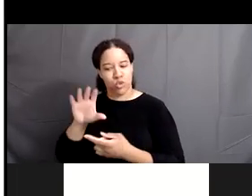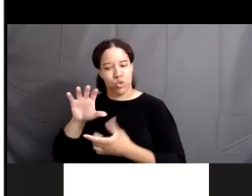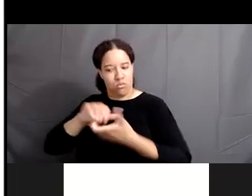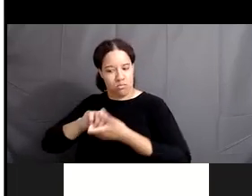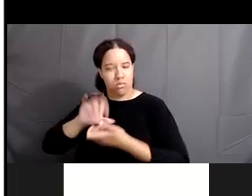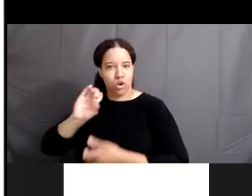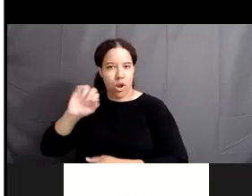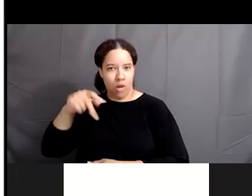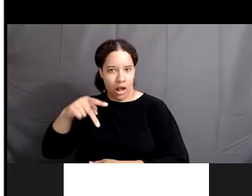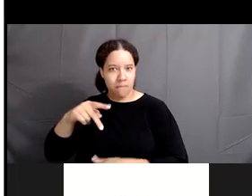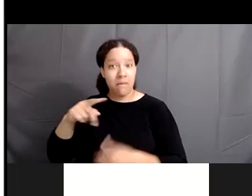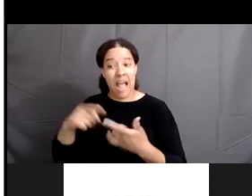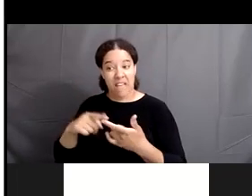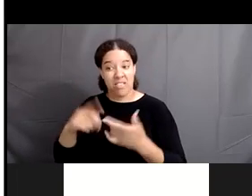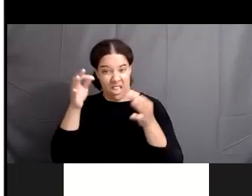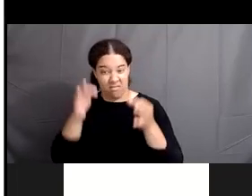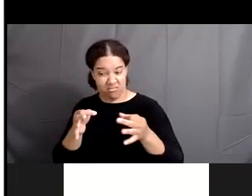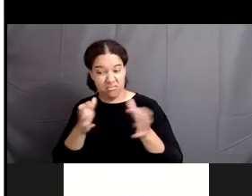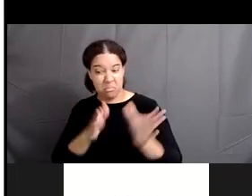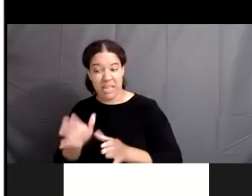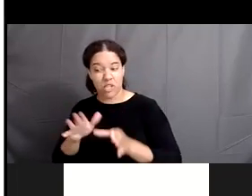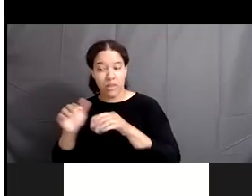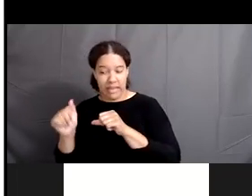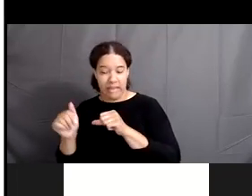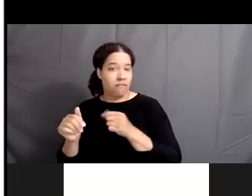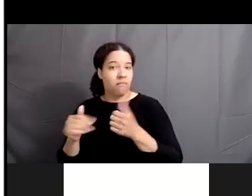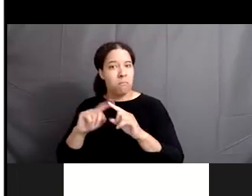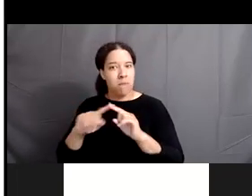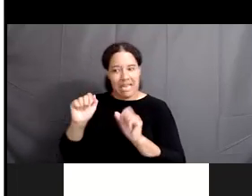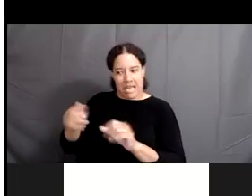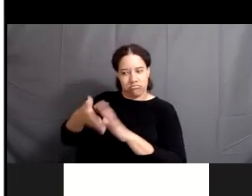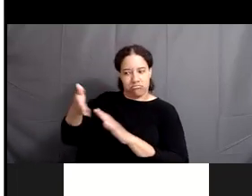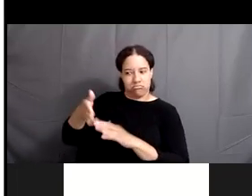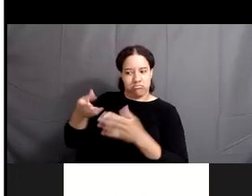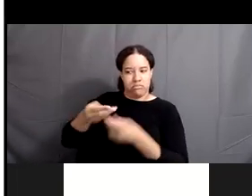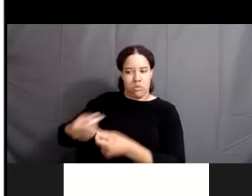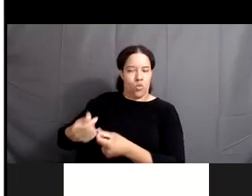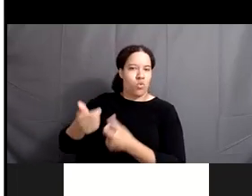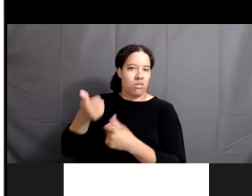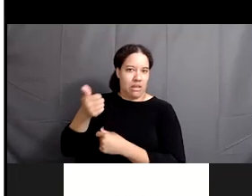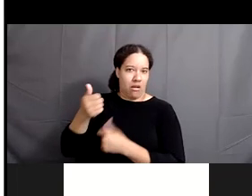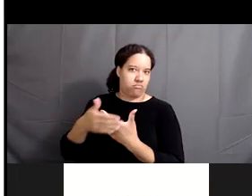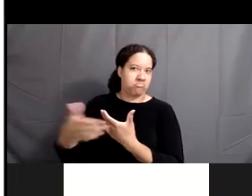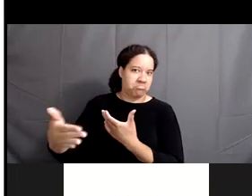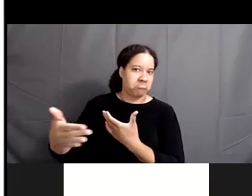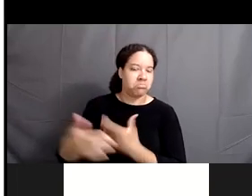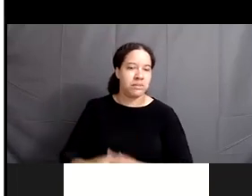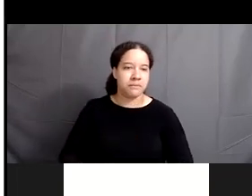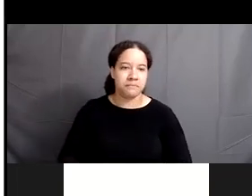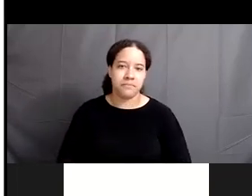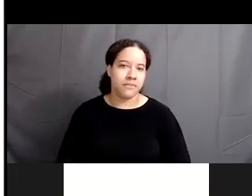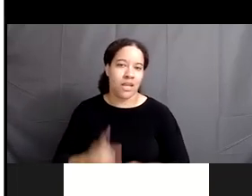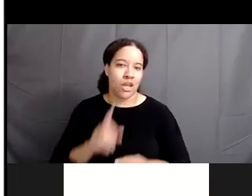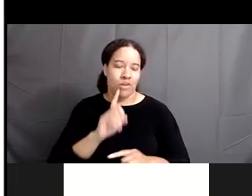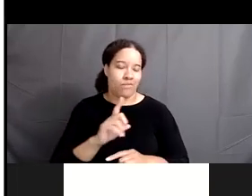what that exit plan and succession plan really looks like. But we can go into more there. That's an entirely